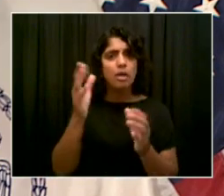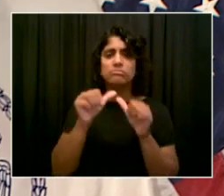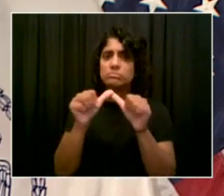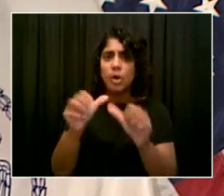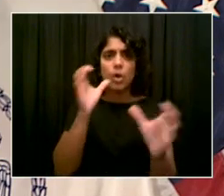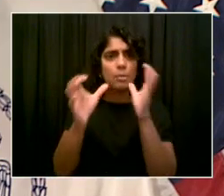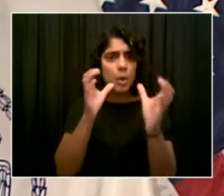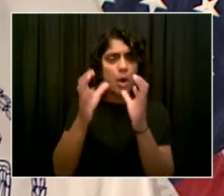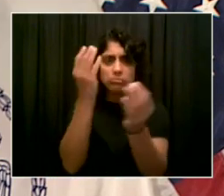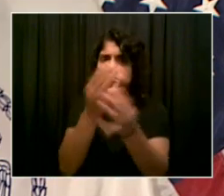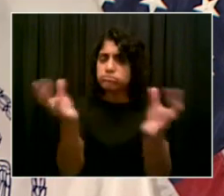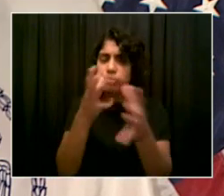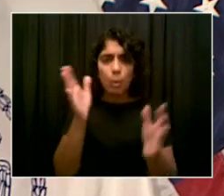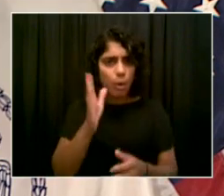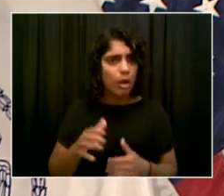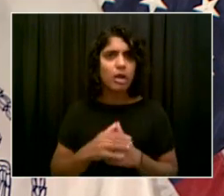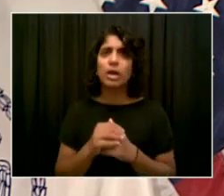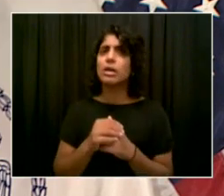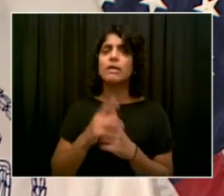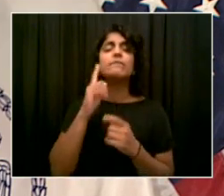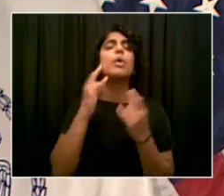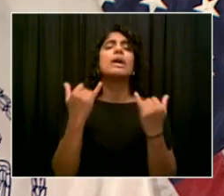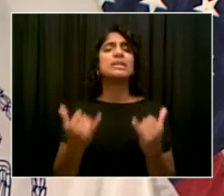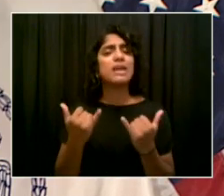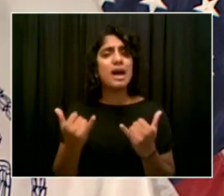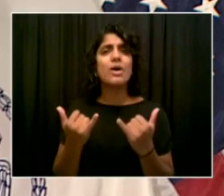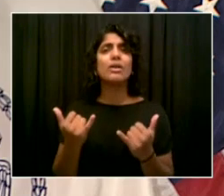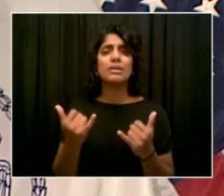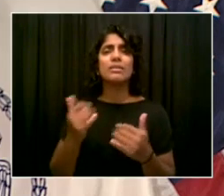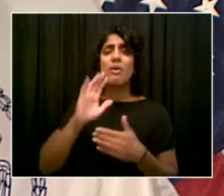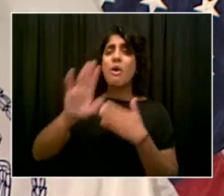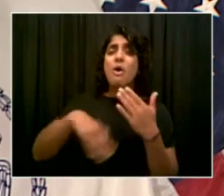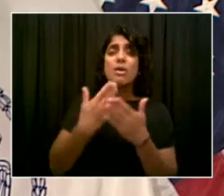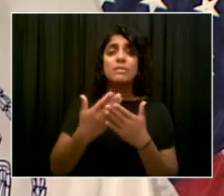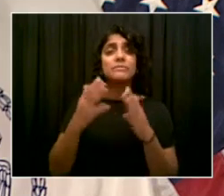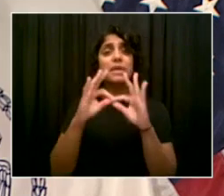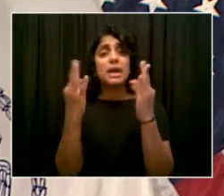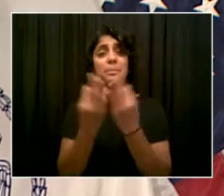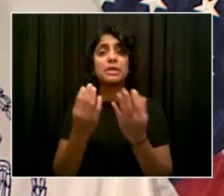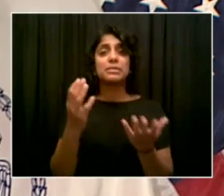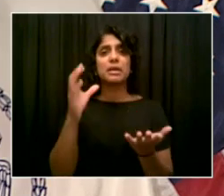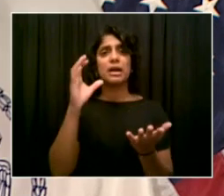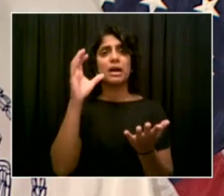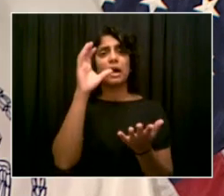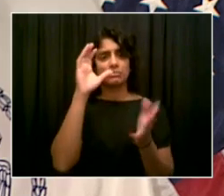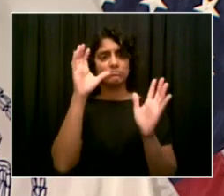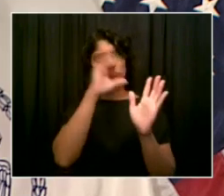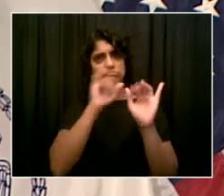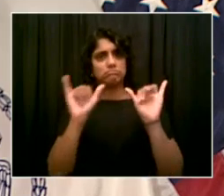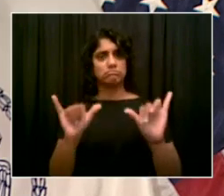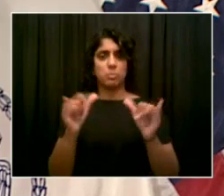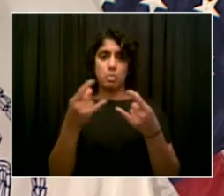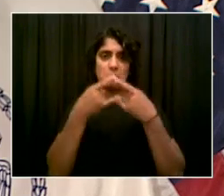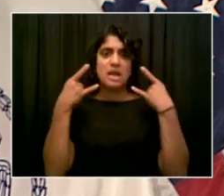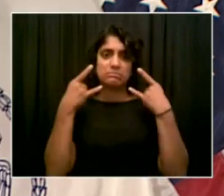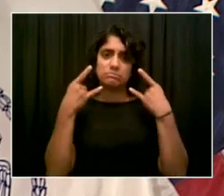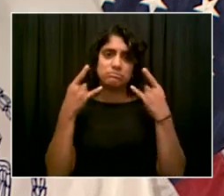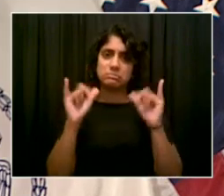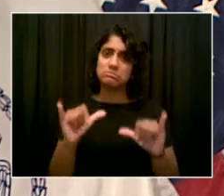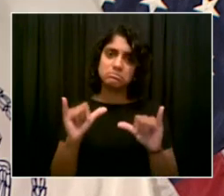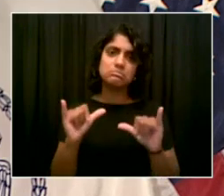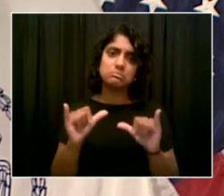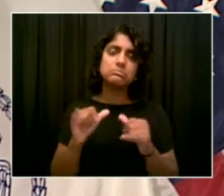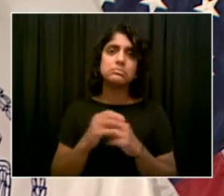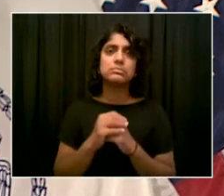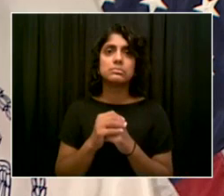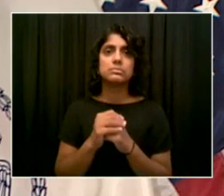wearing masks, but that could change as we get closer. But we'll be driven by, the data we see and the science as always. The